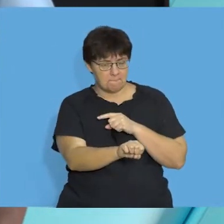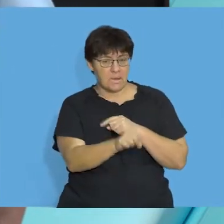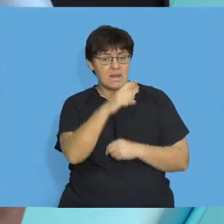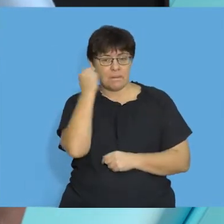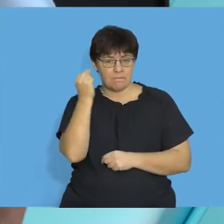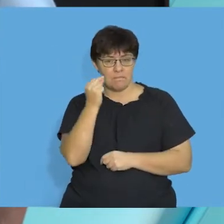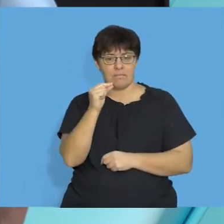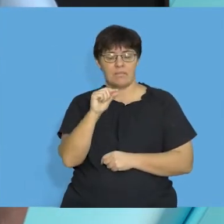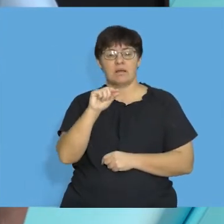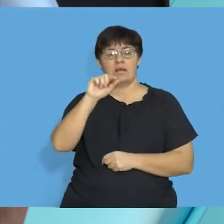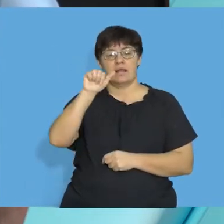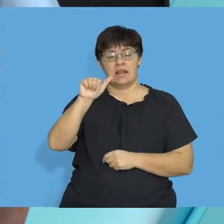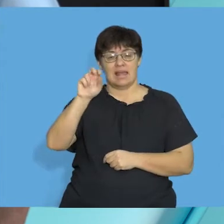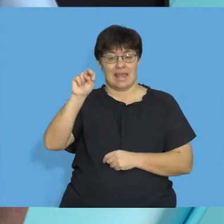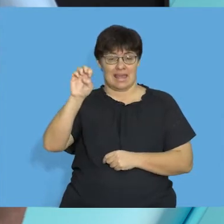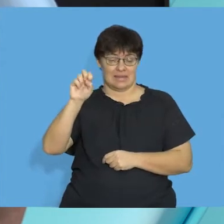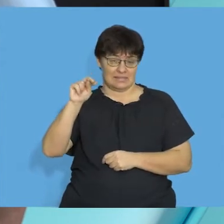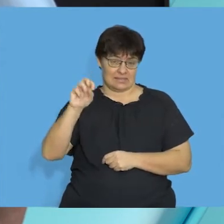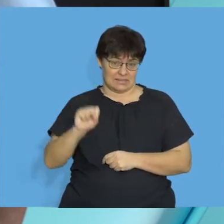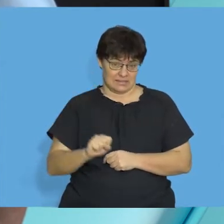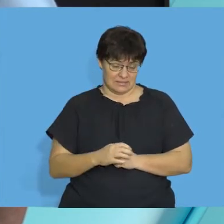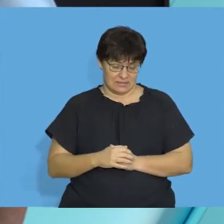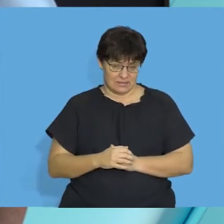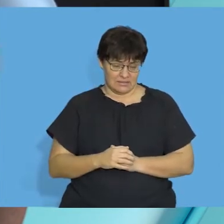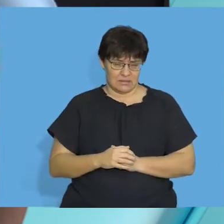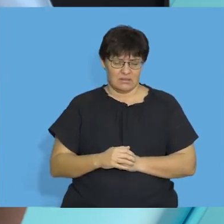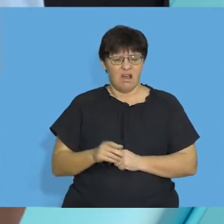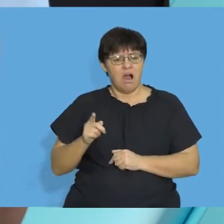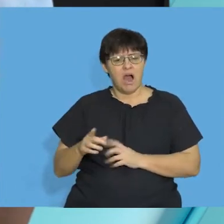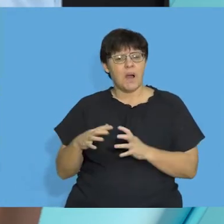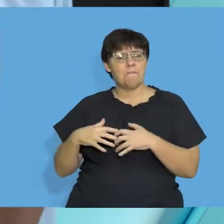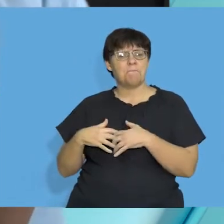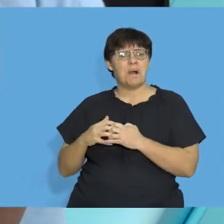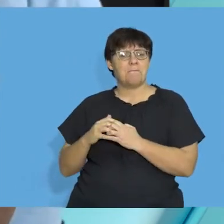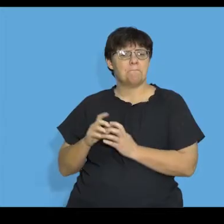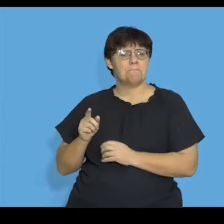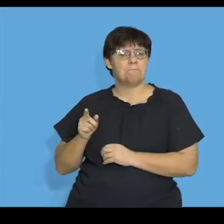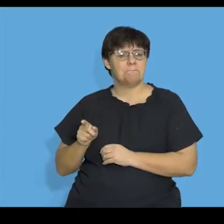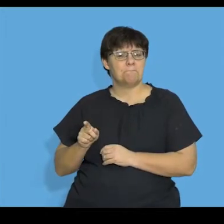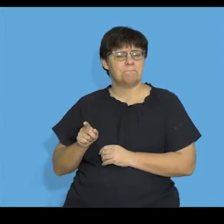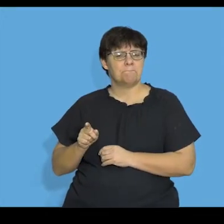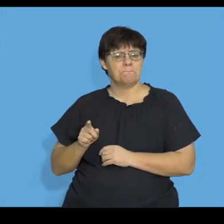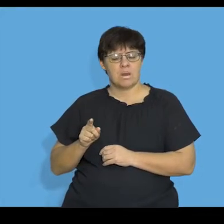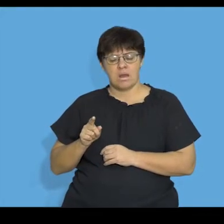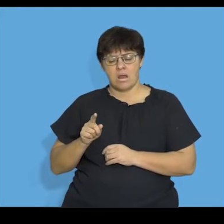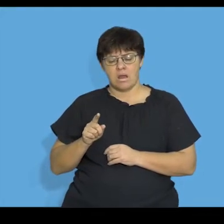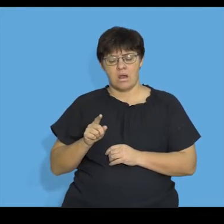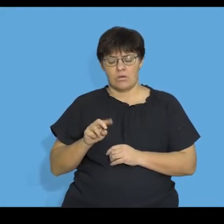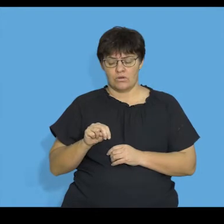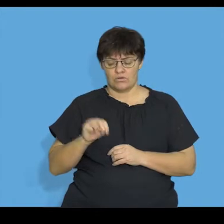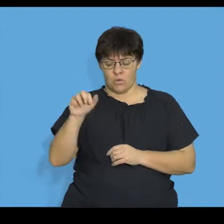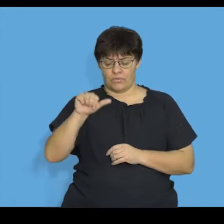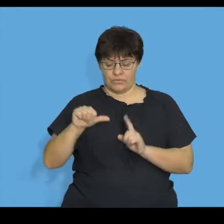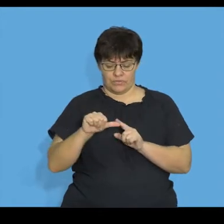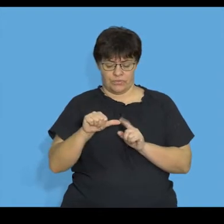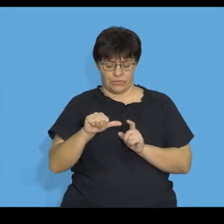called Lenz. And he came up with this idea that if you push a north pole into a